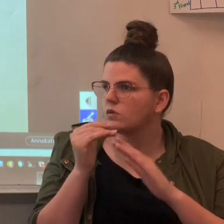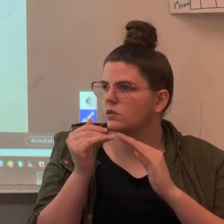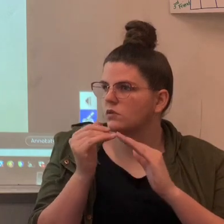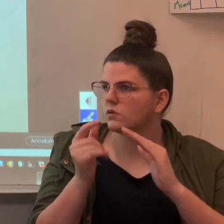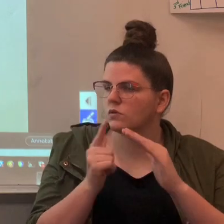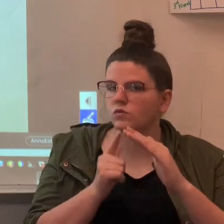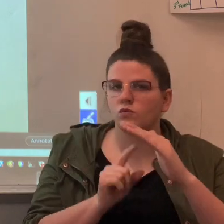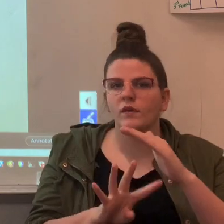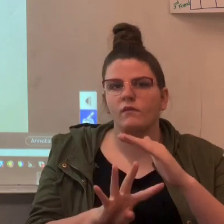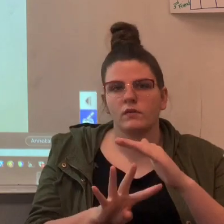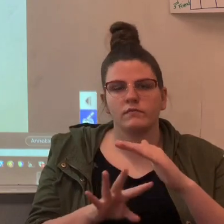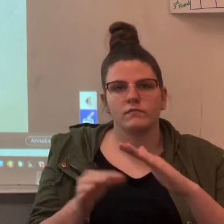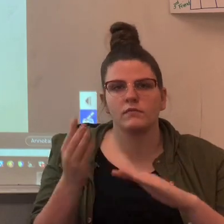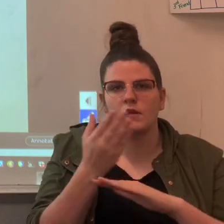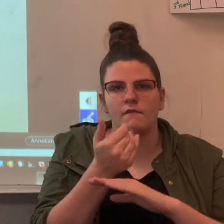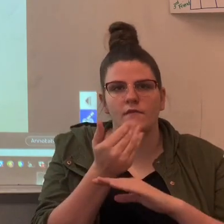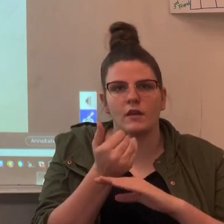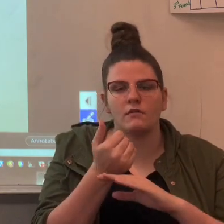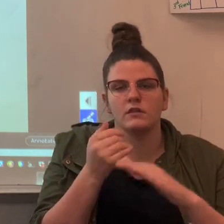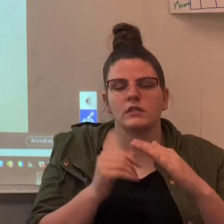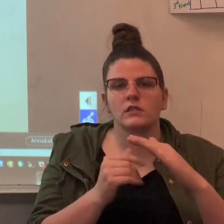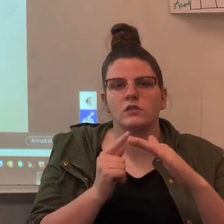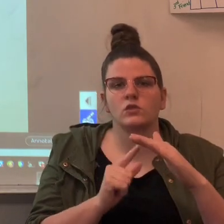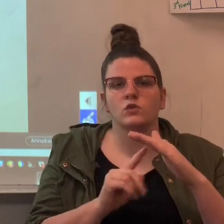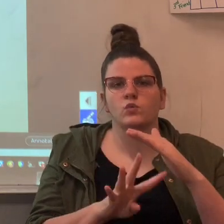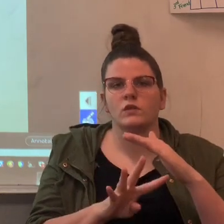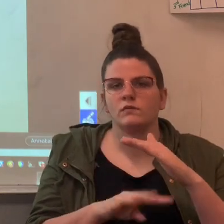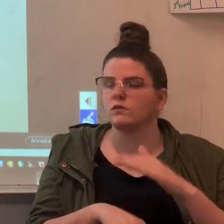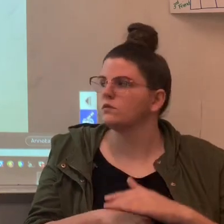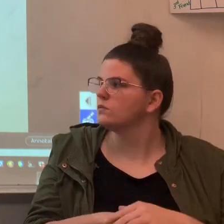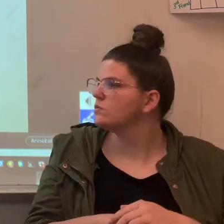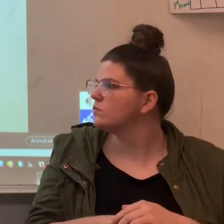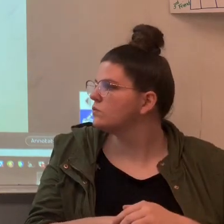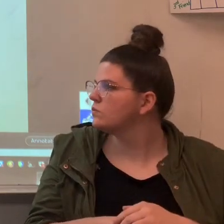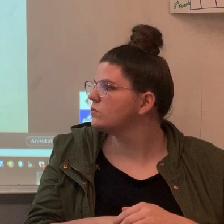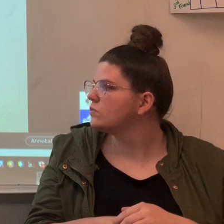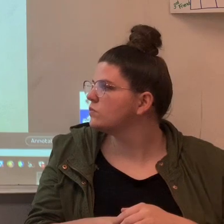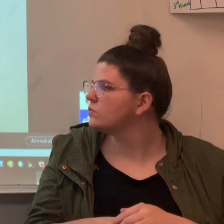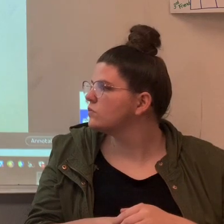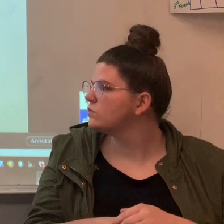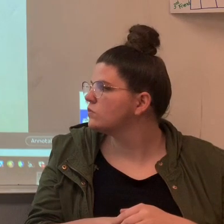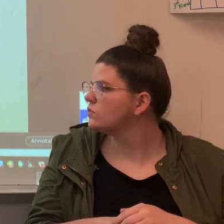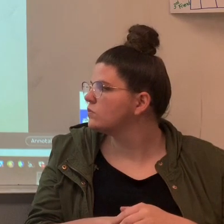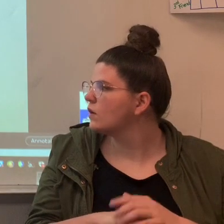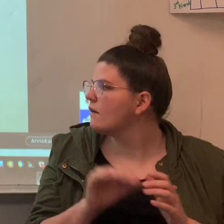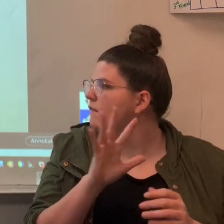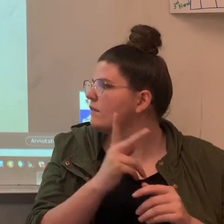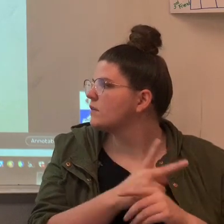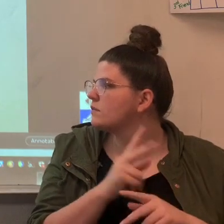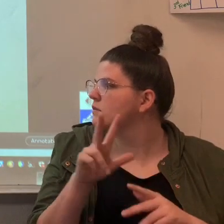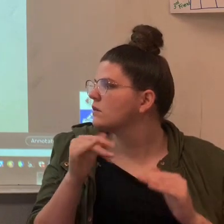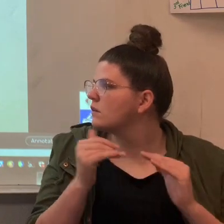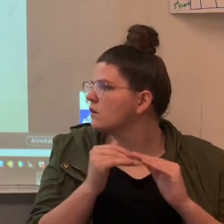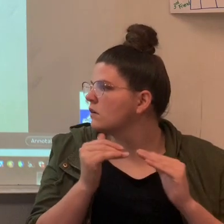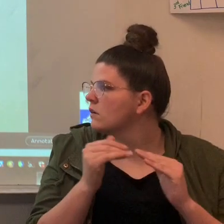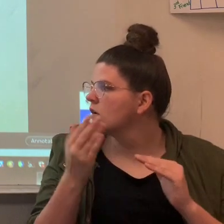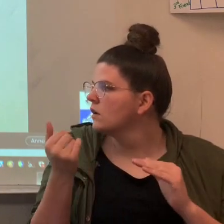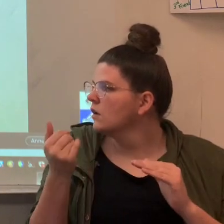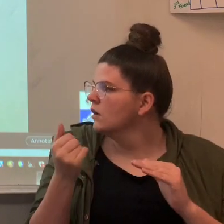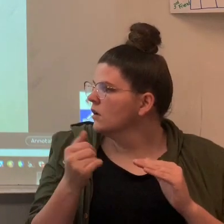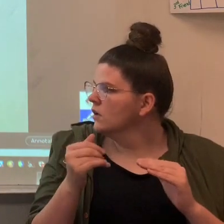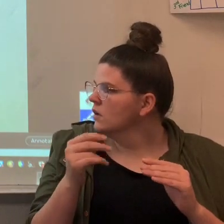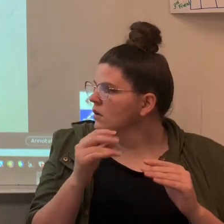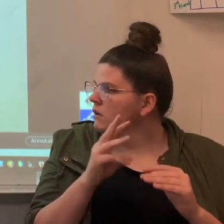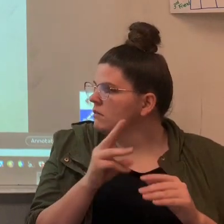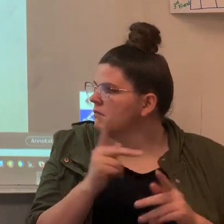is 24. 15 out of a total 24. If I go over here, 5 times 3 is 15. 6 times 4